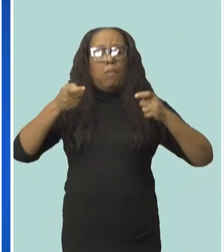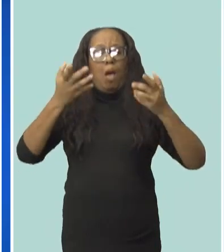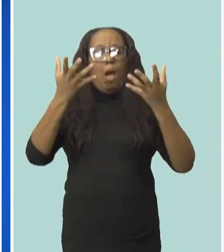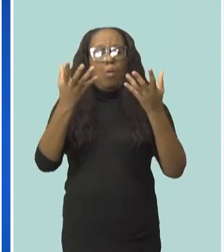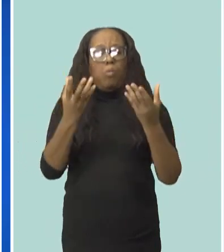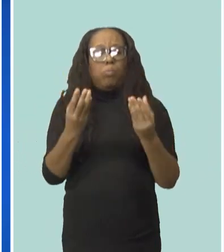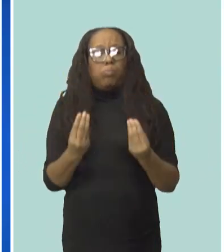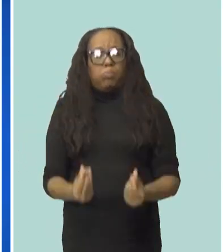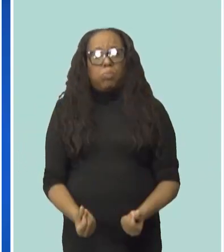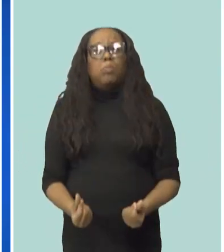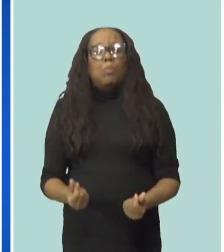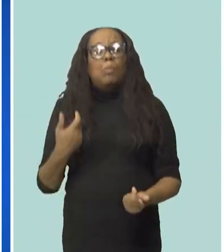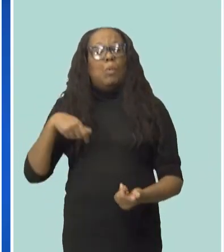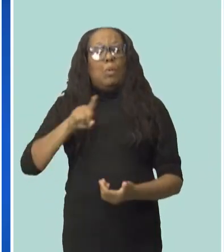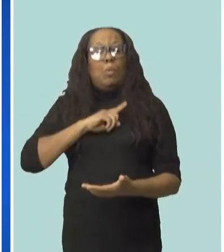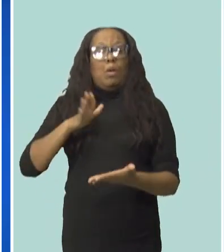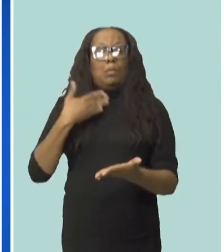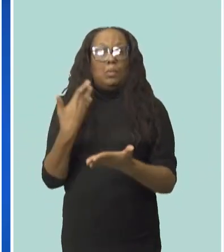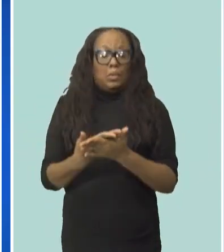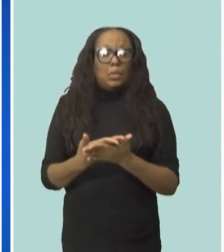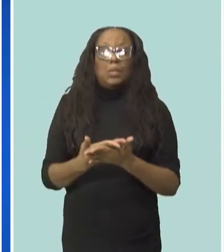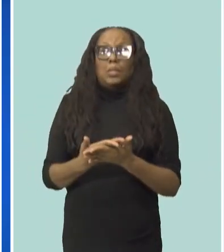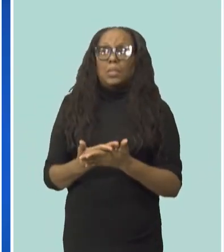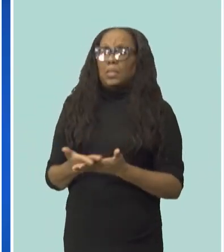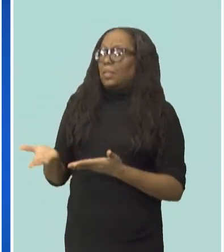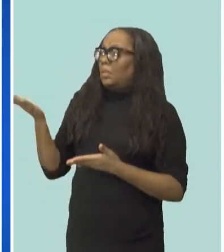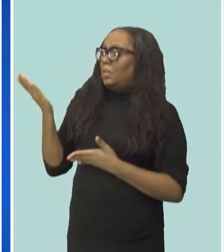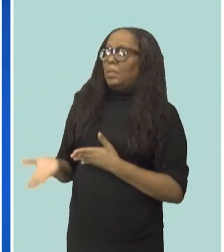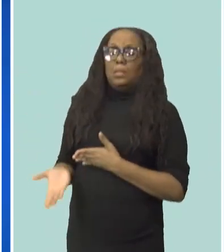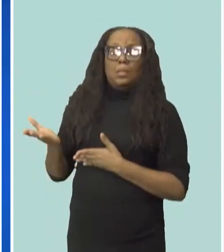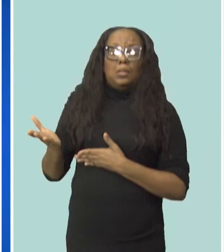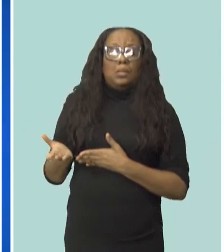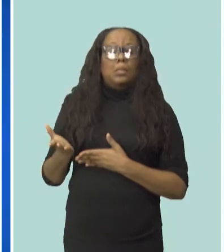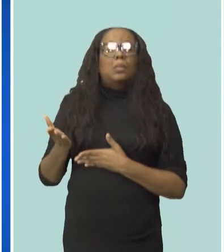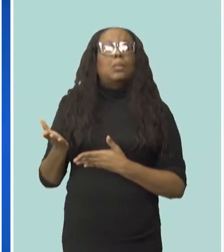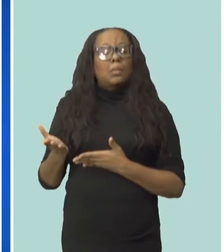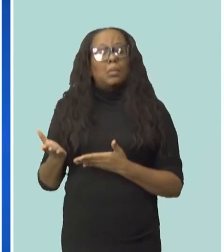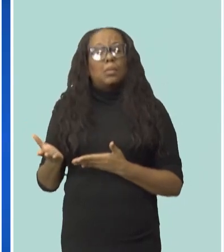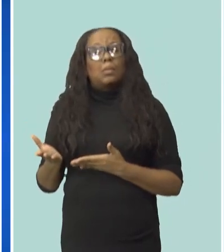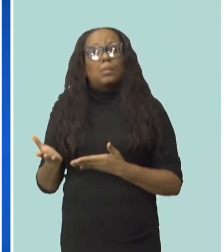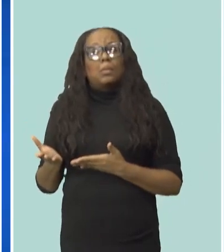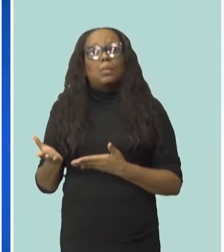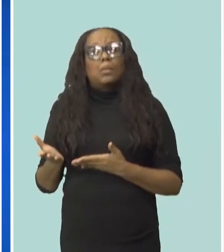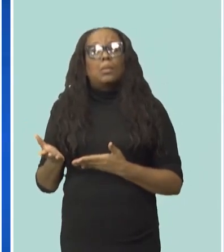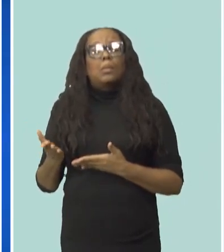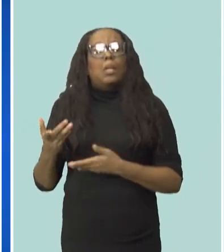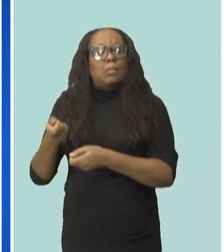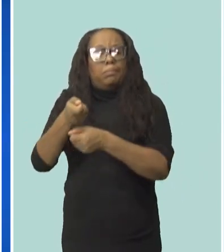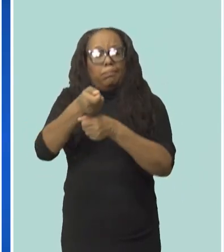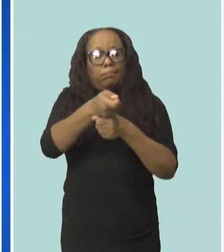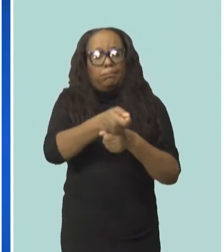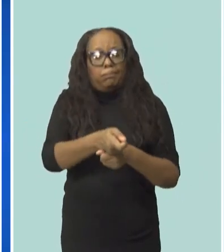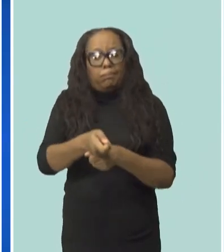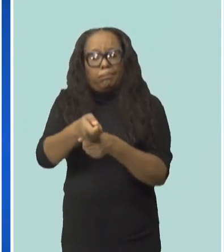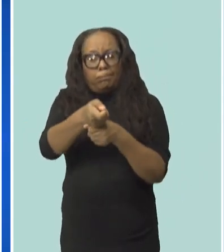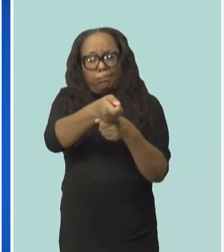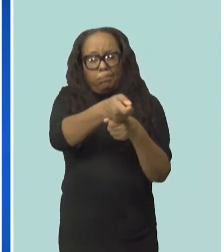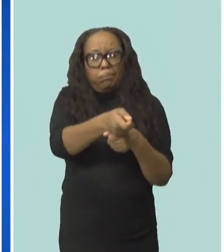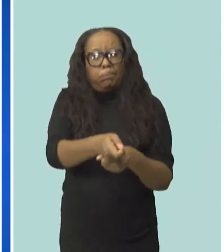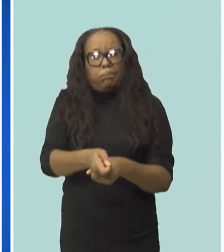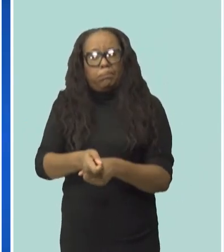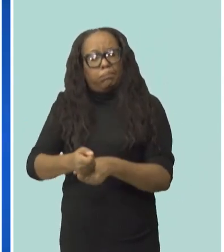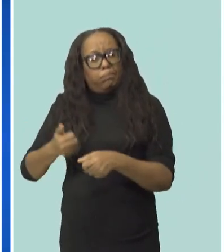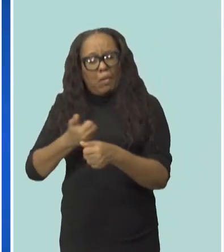We would have arrived on the scene and got to do our bit by surrounding the fire and using the hose